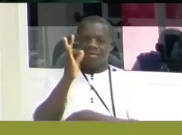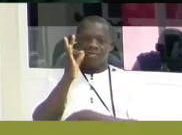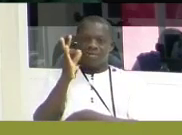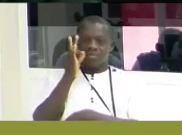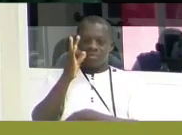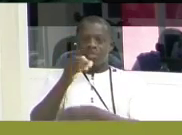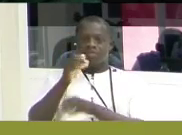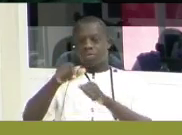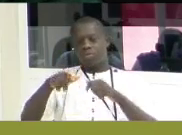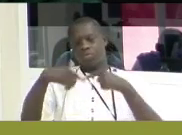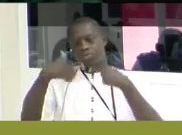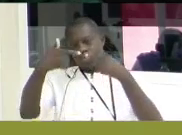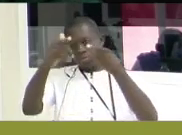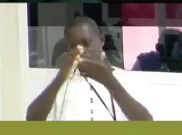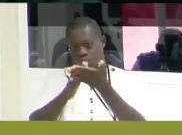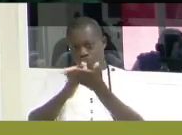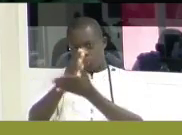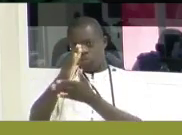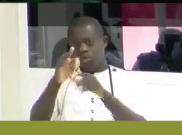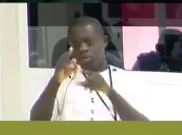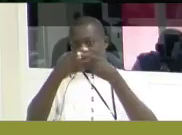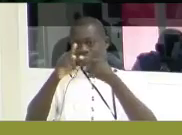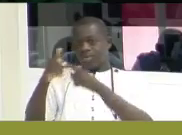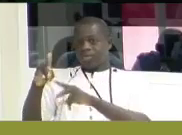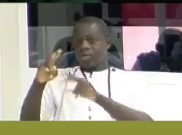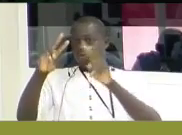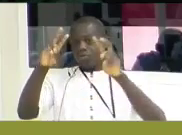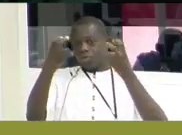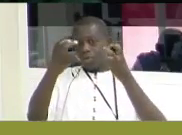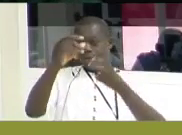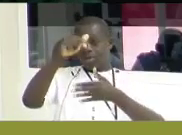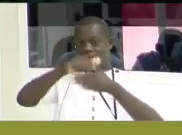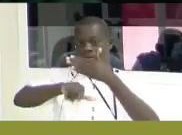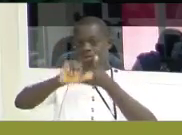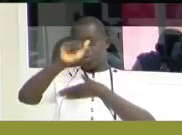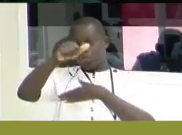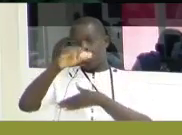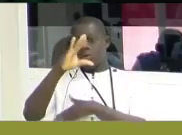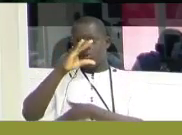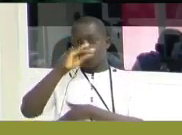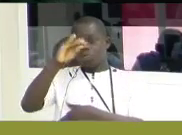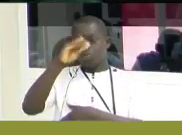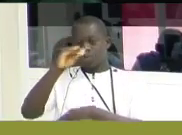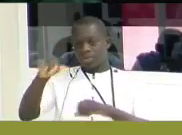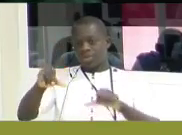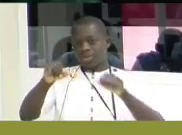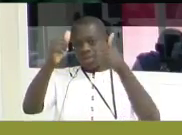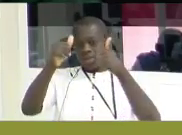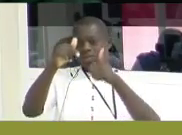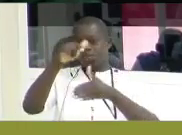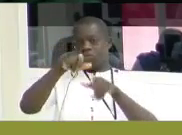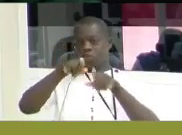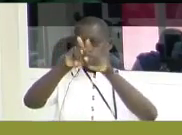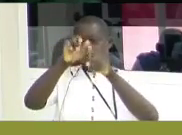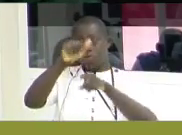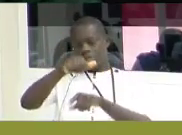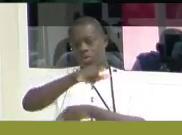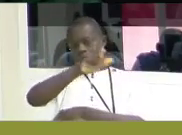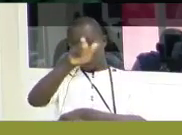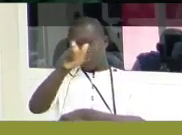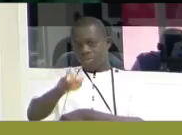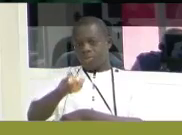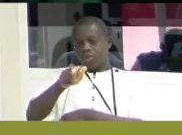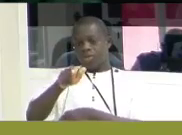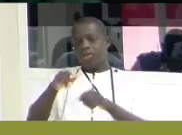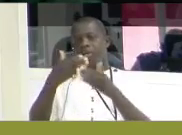We will be going through various topics in your testimony, starting with your personal details, your